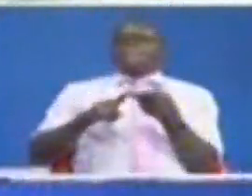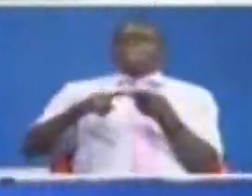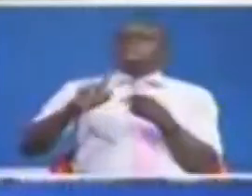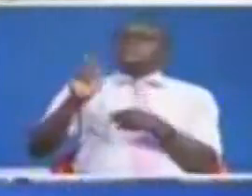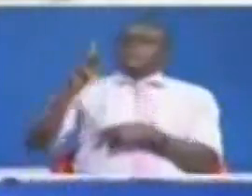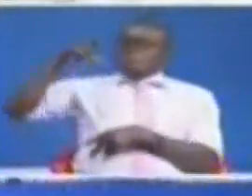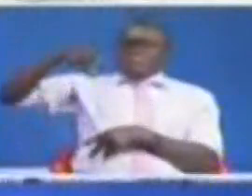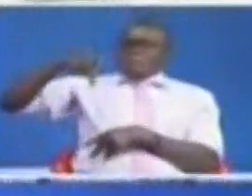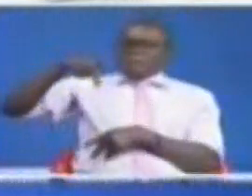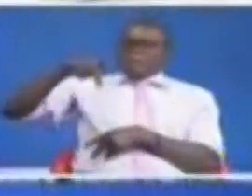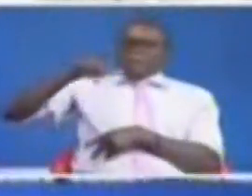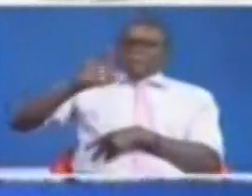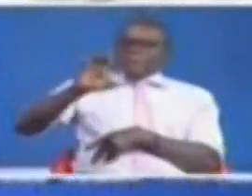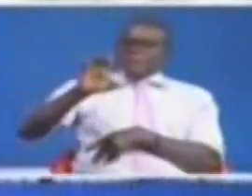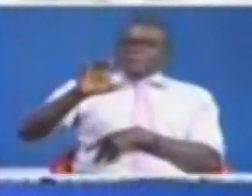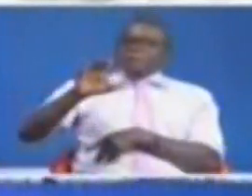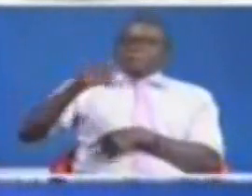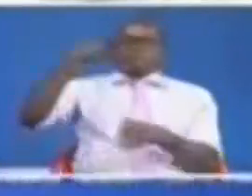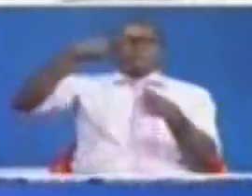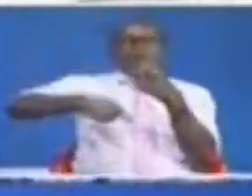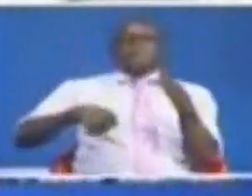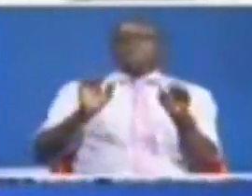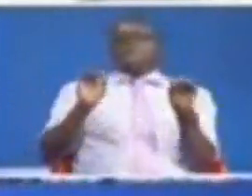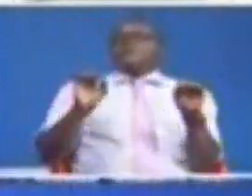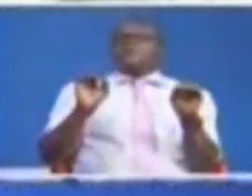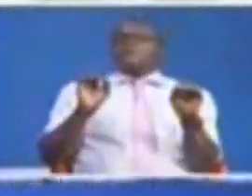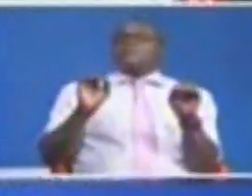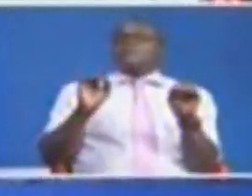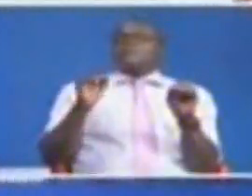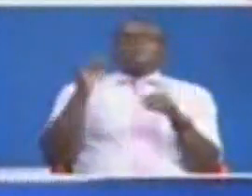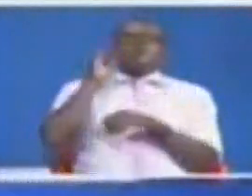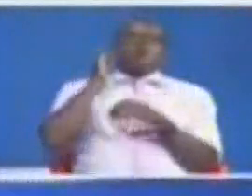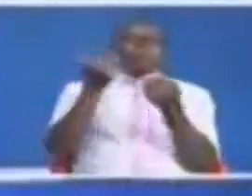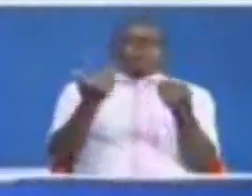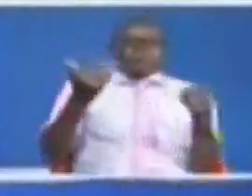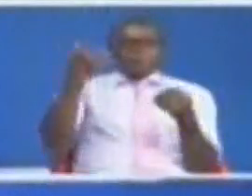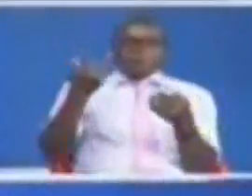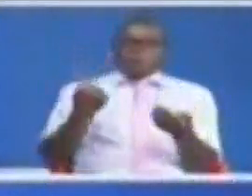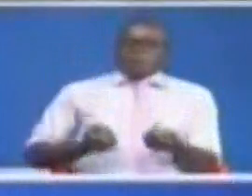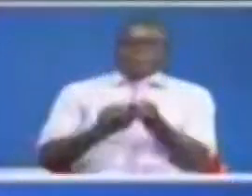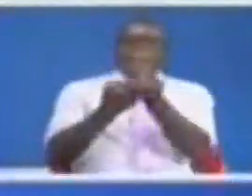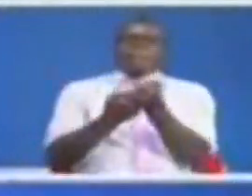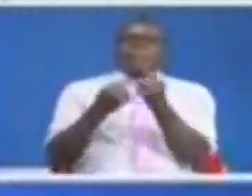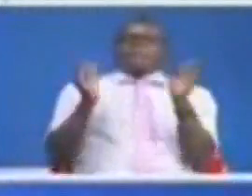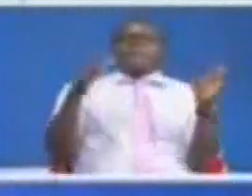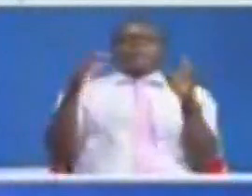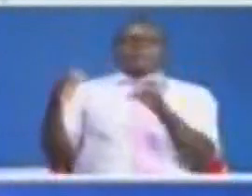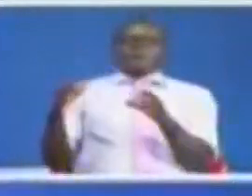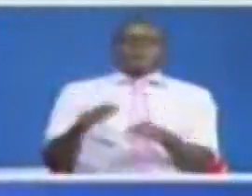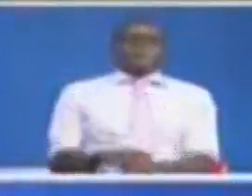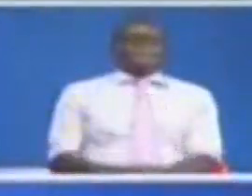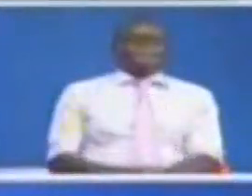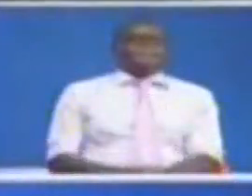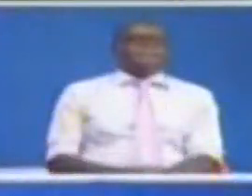umeme KPLC kutotoza malipo kwa makao haya ya watoto, kwani yanasaidia jamii.